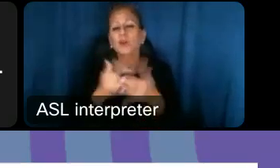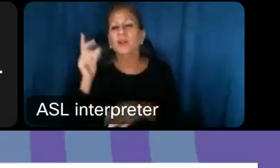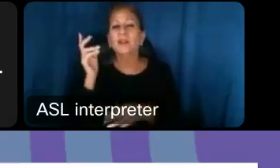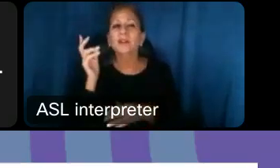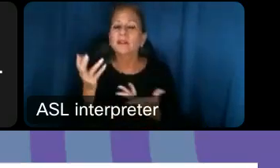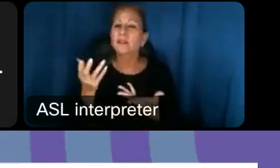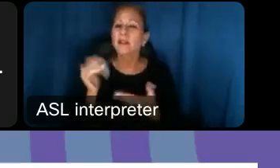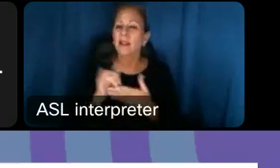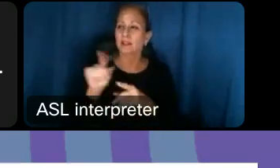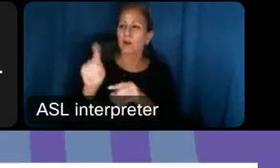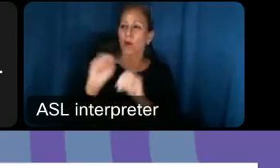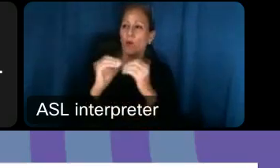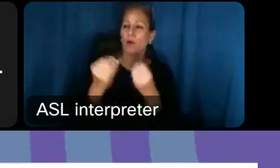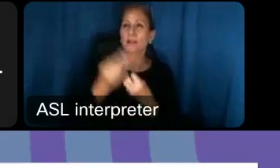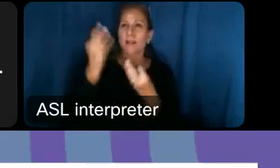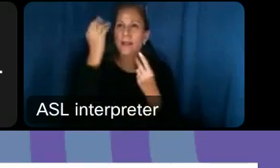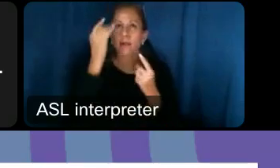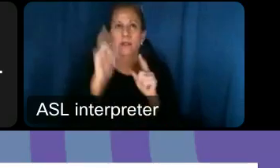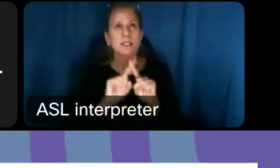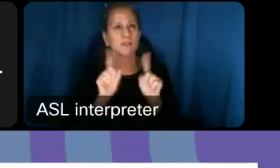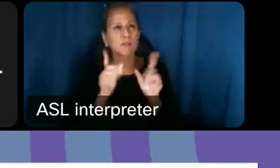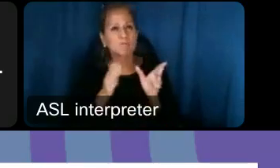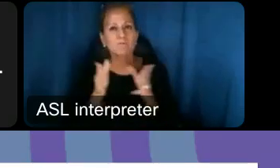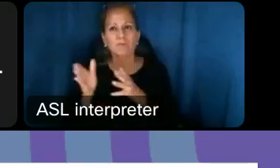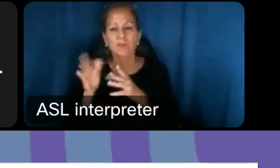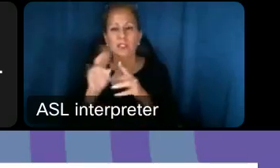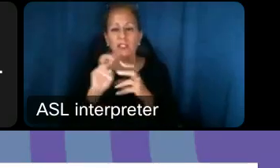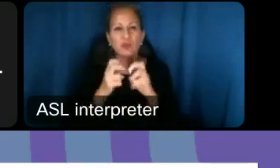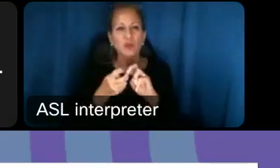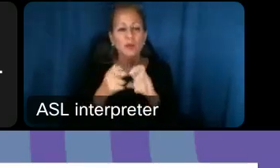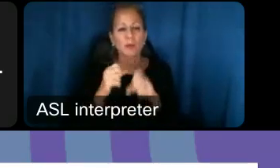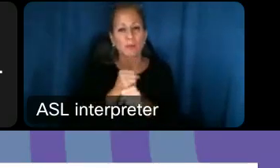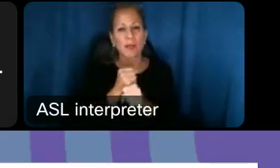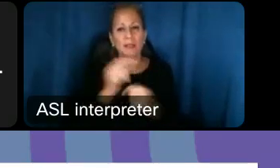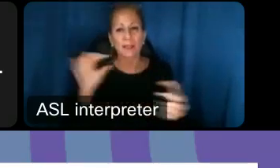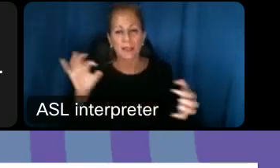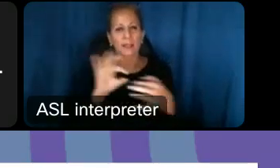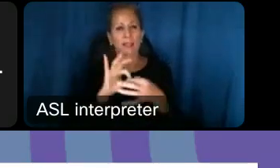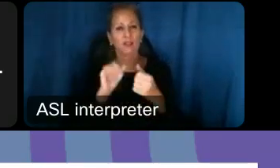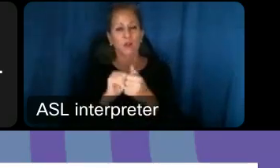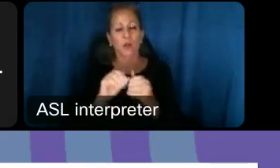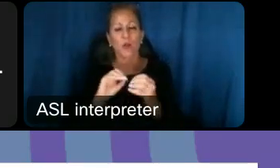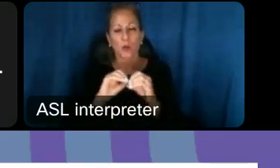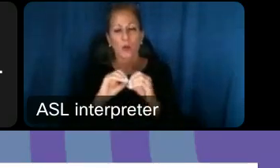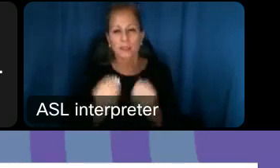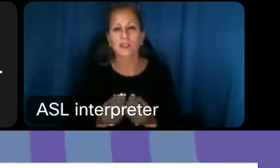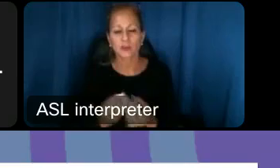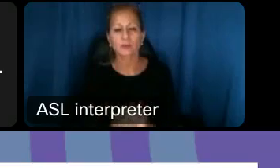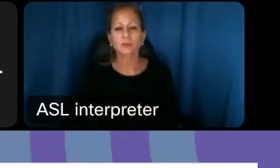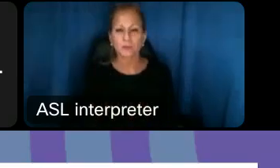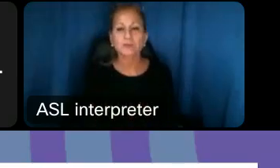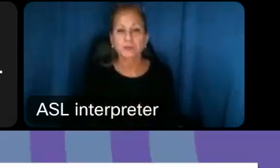your organizations are thinking about these issues, making these connections with organizations.